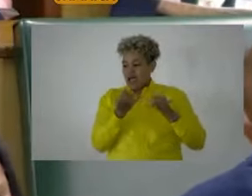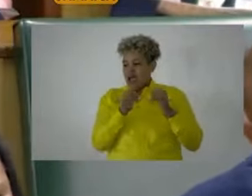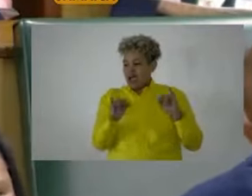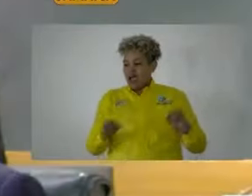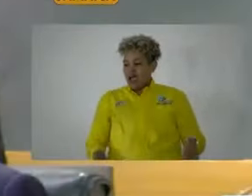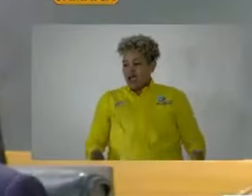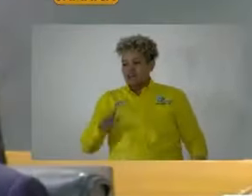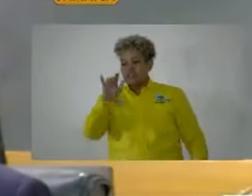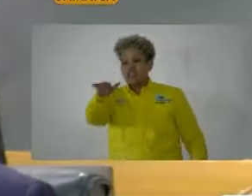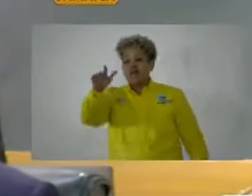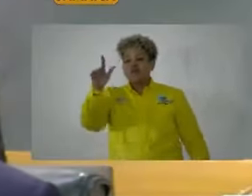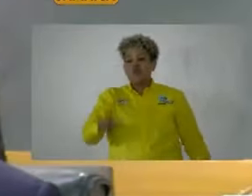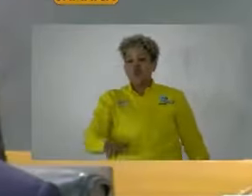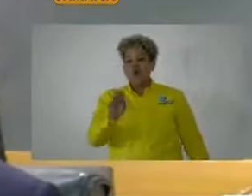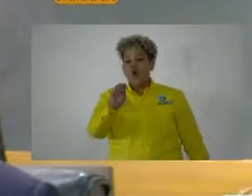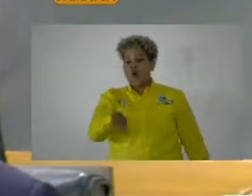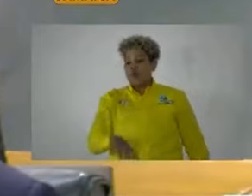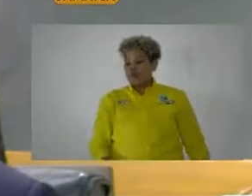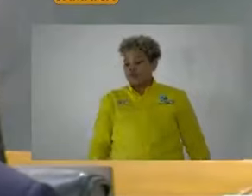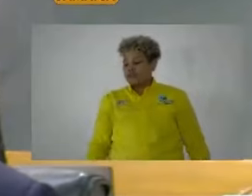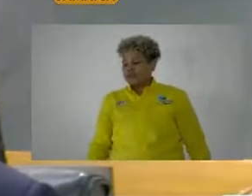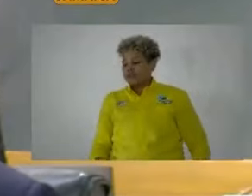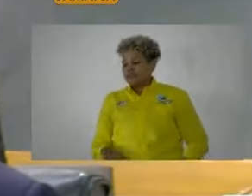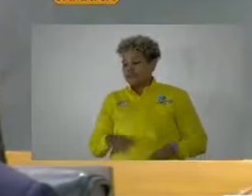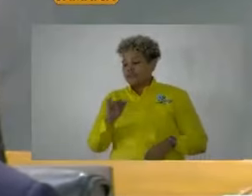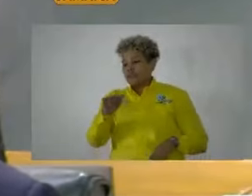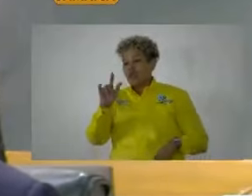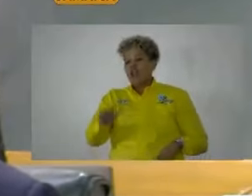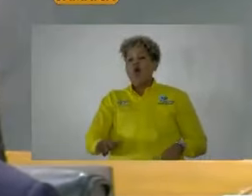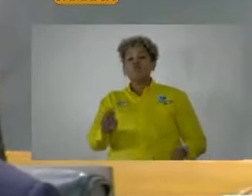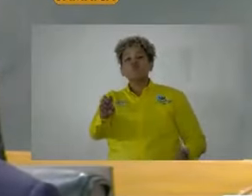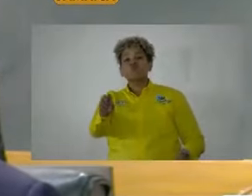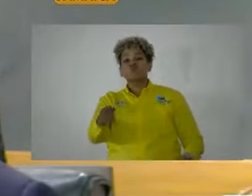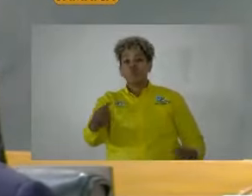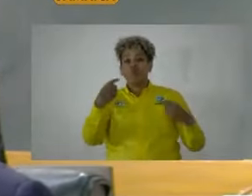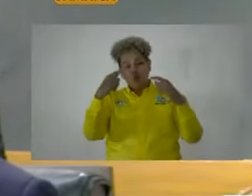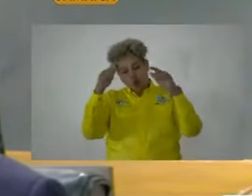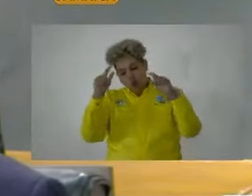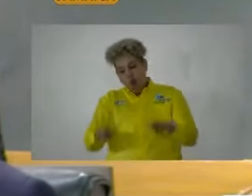That is the tradition. That is the tradition.